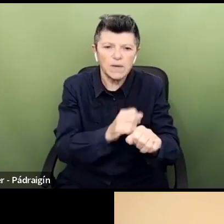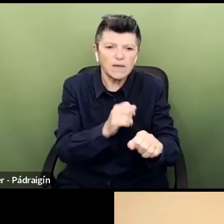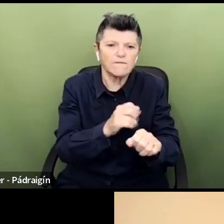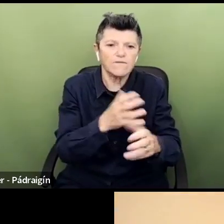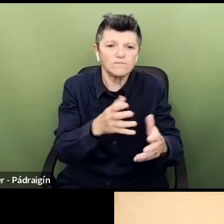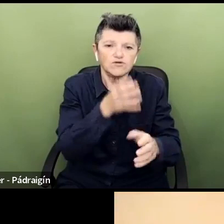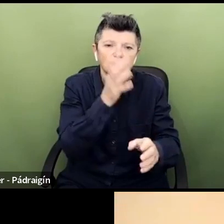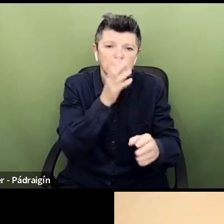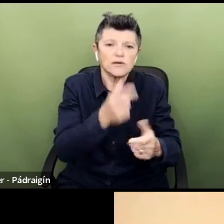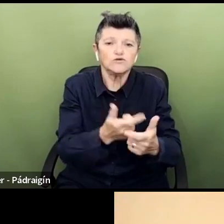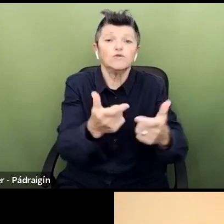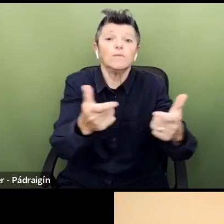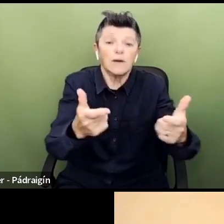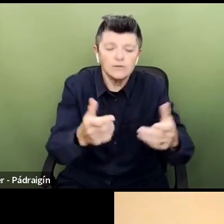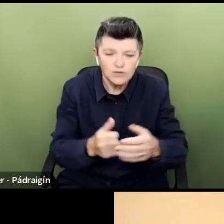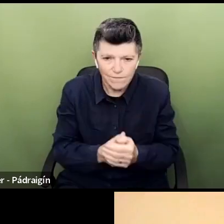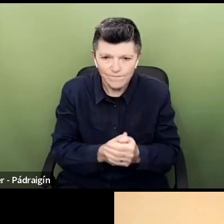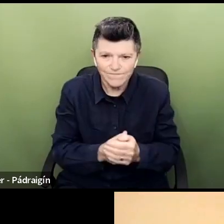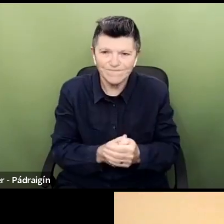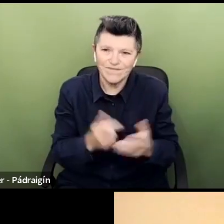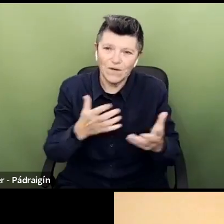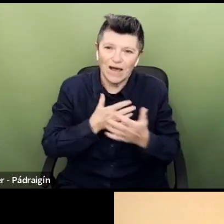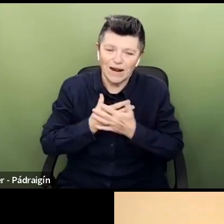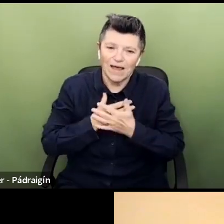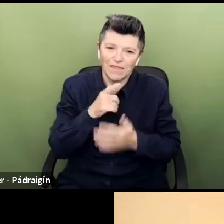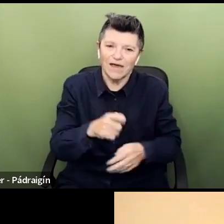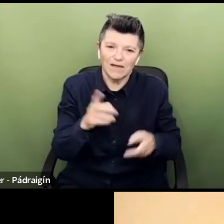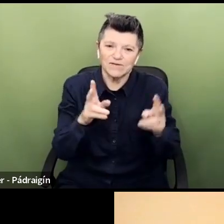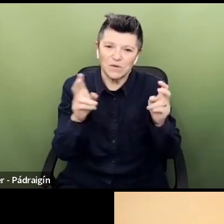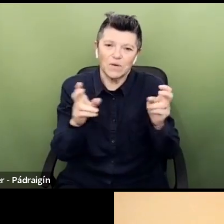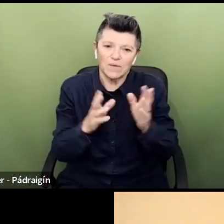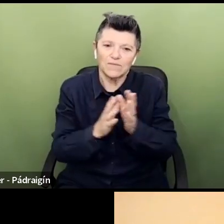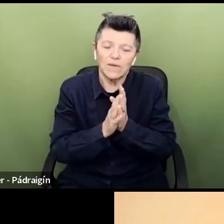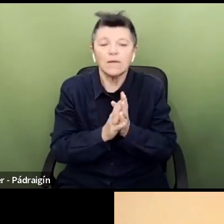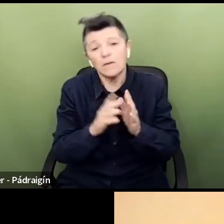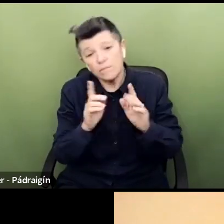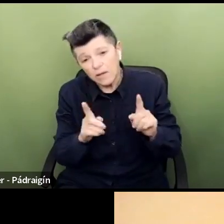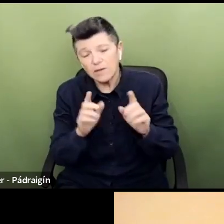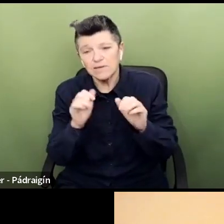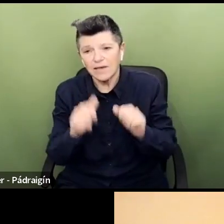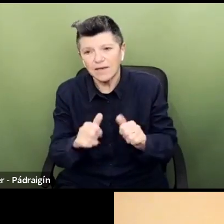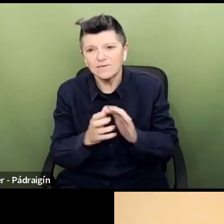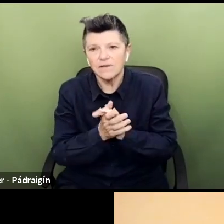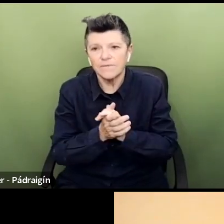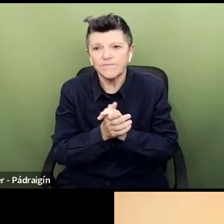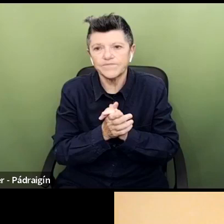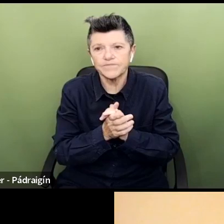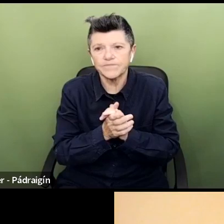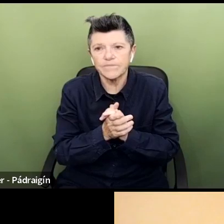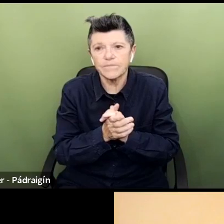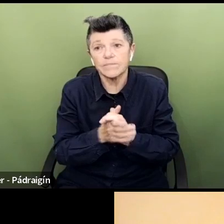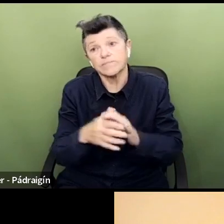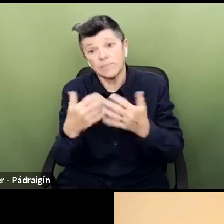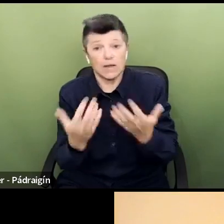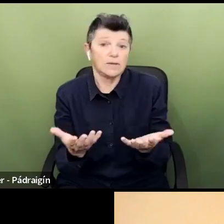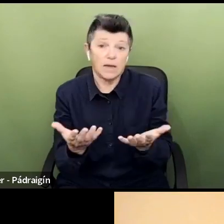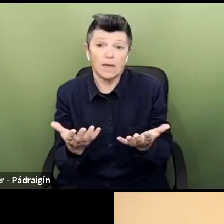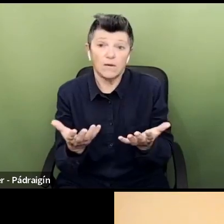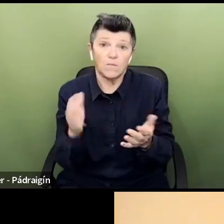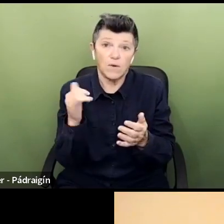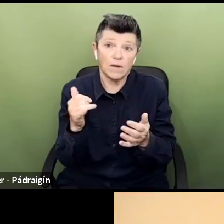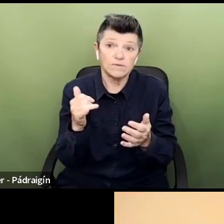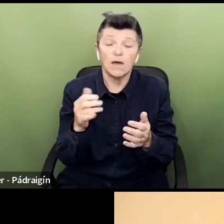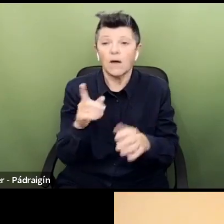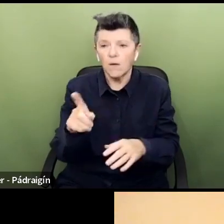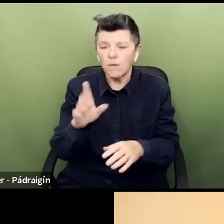So I liked that a bit, but yes, now perhaps there's also a sense, and by